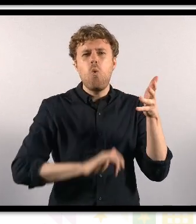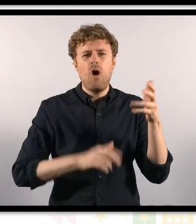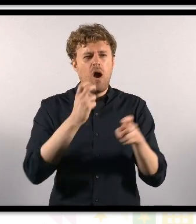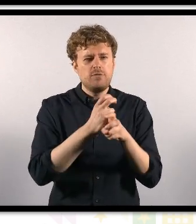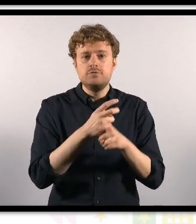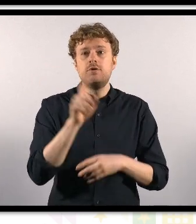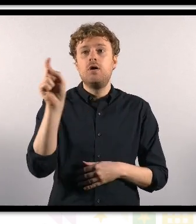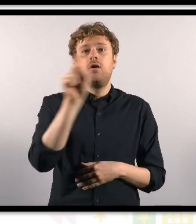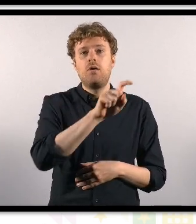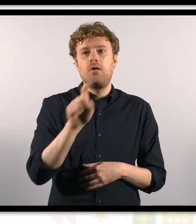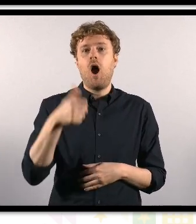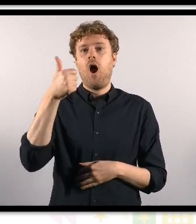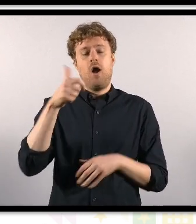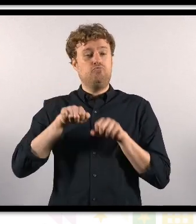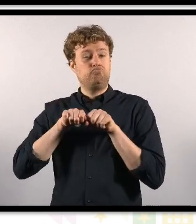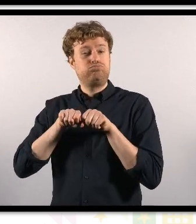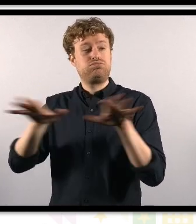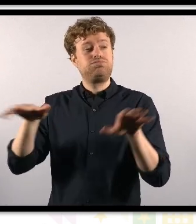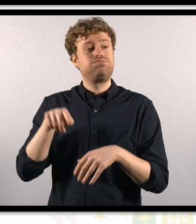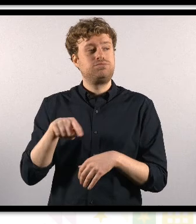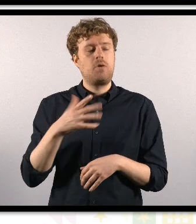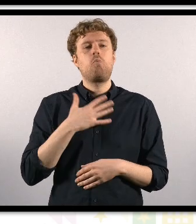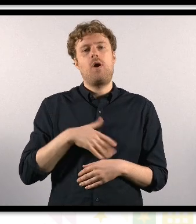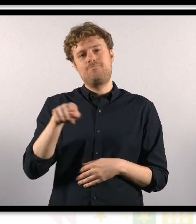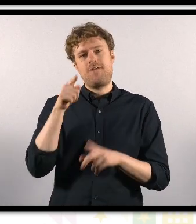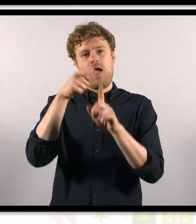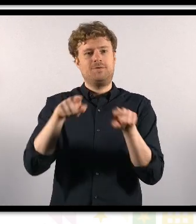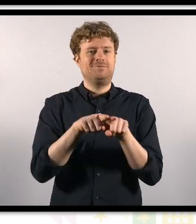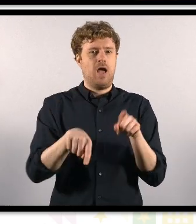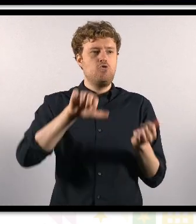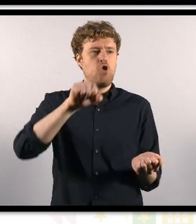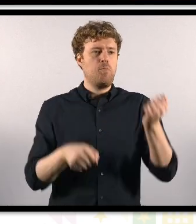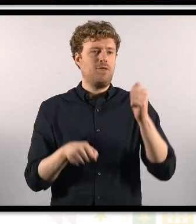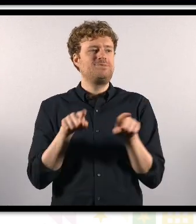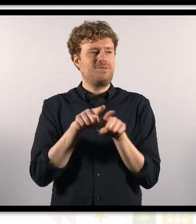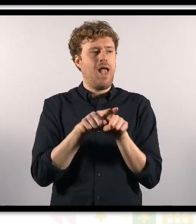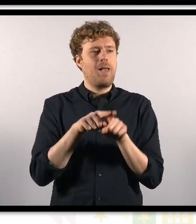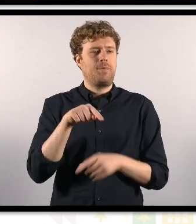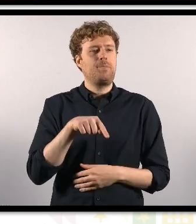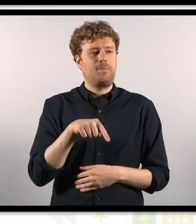Kubernetes UX to unlock that next level of adoption? And what would that be?